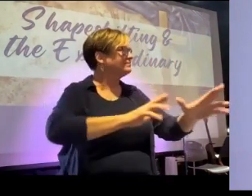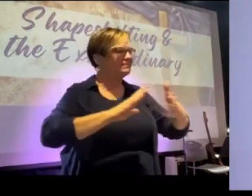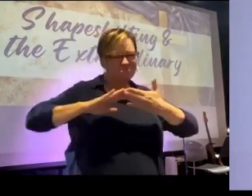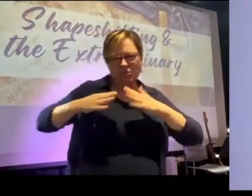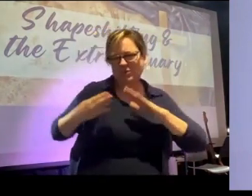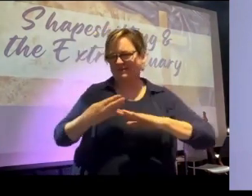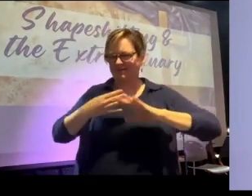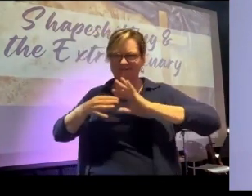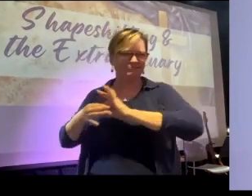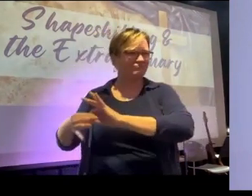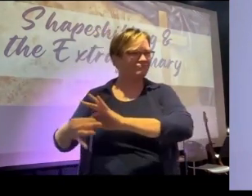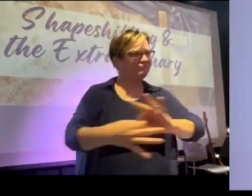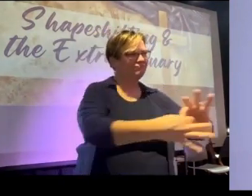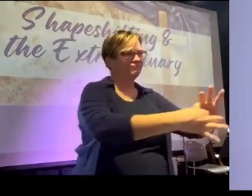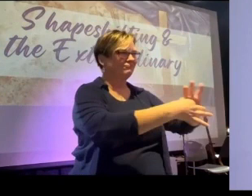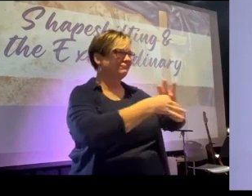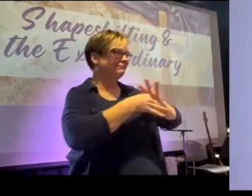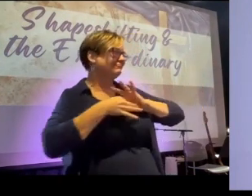Adaptable.